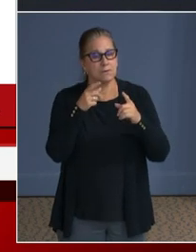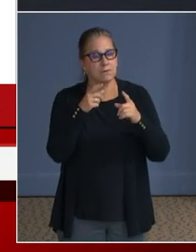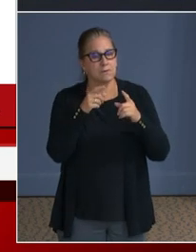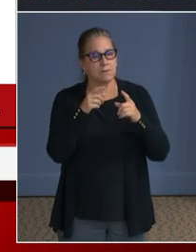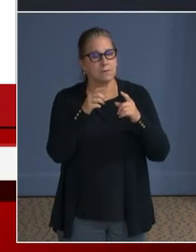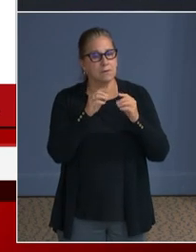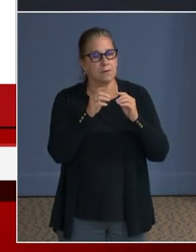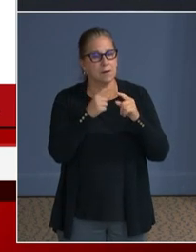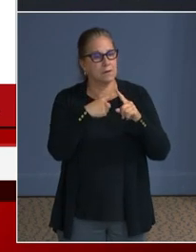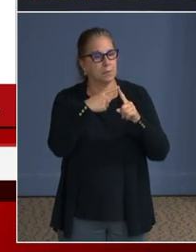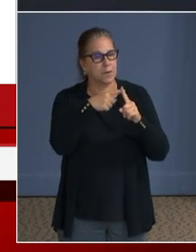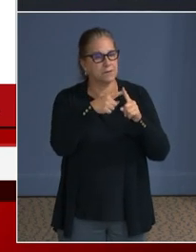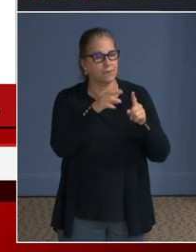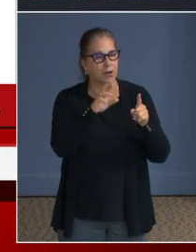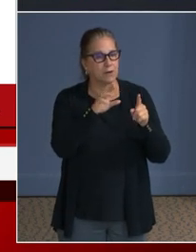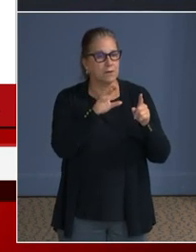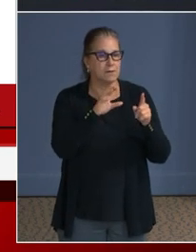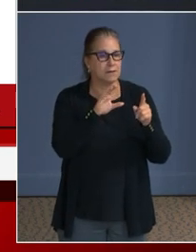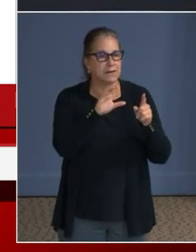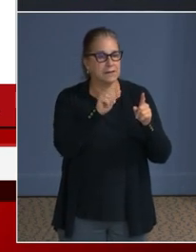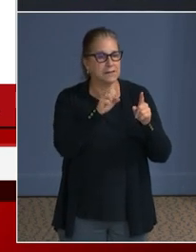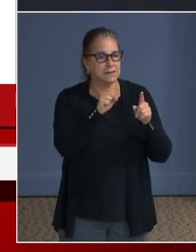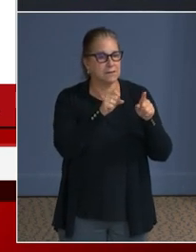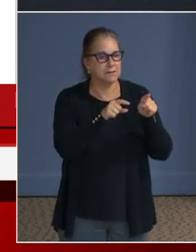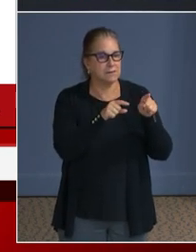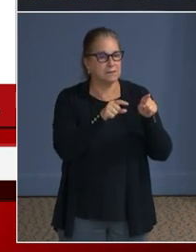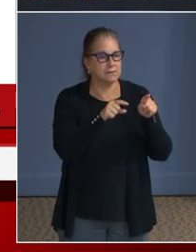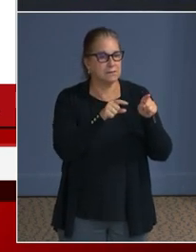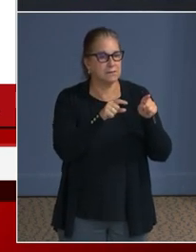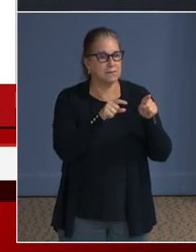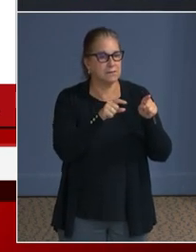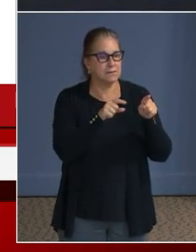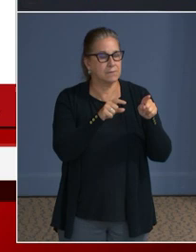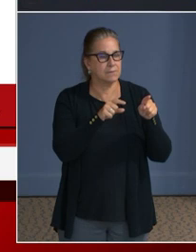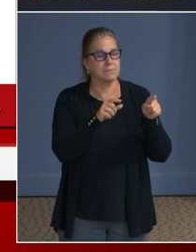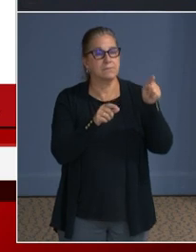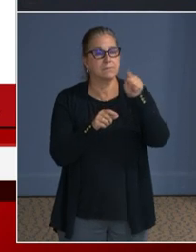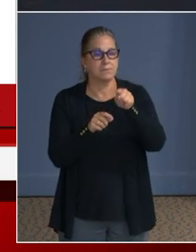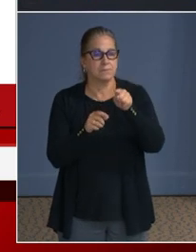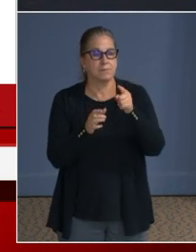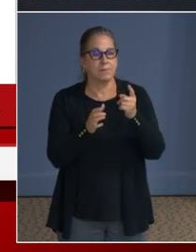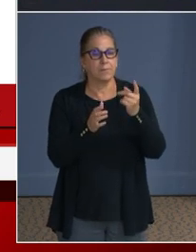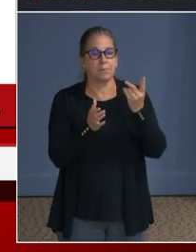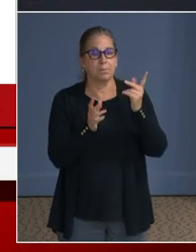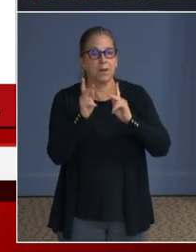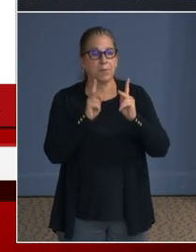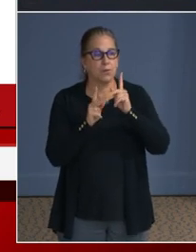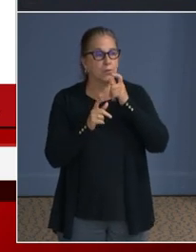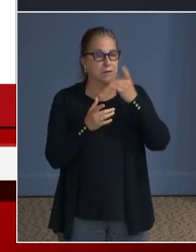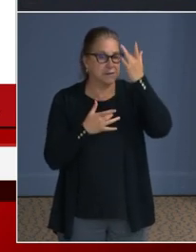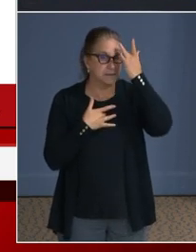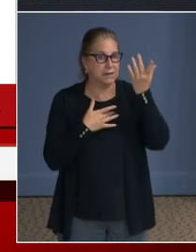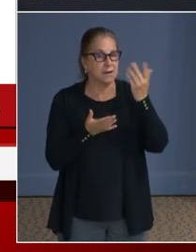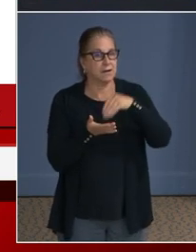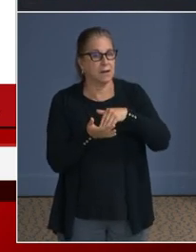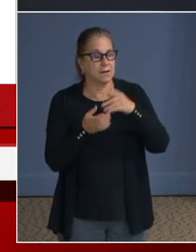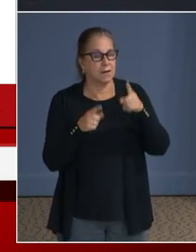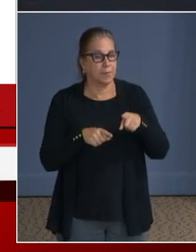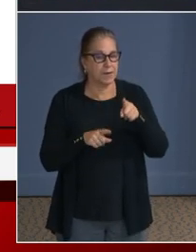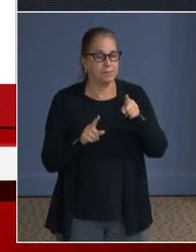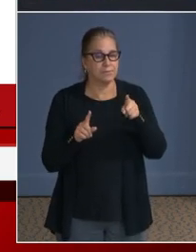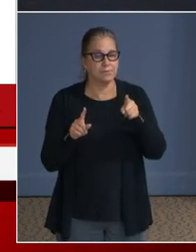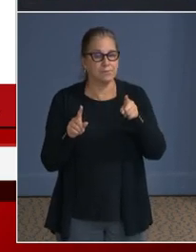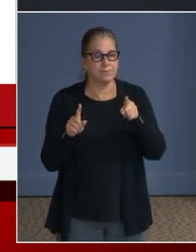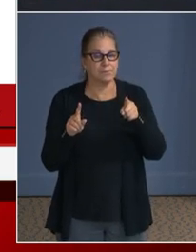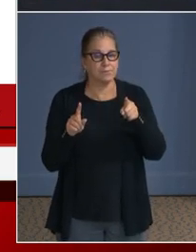happen. There were things that we set out for where we should be before we began our phase reopening, phase 2, moving into phase 2 and